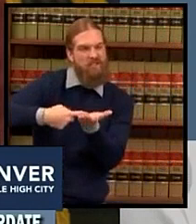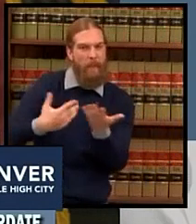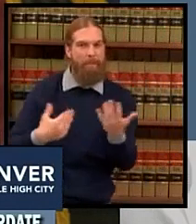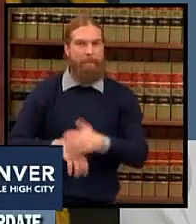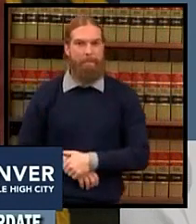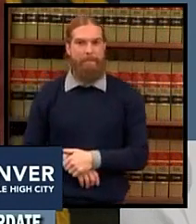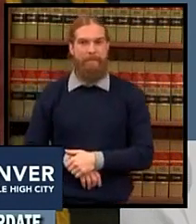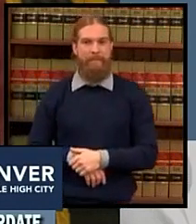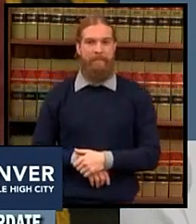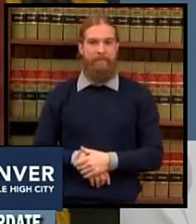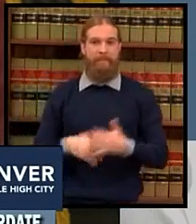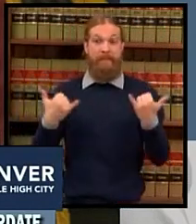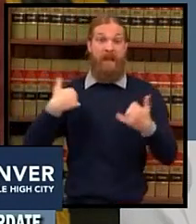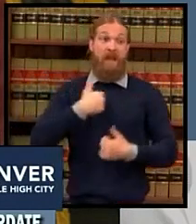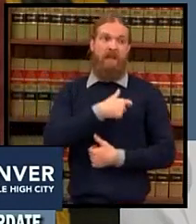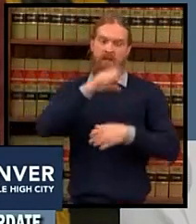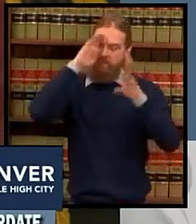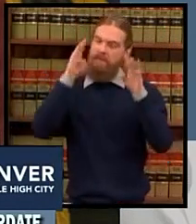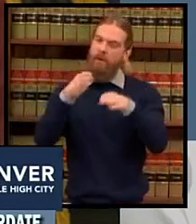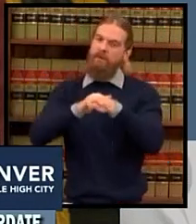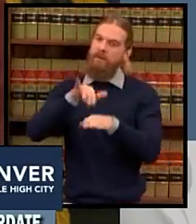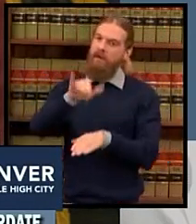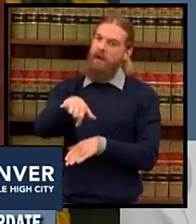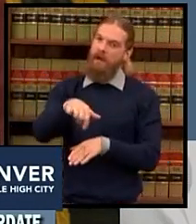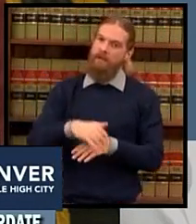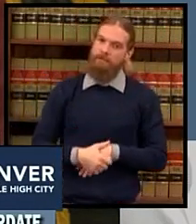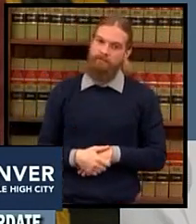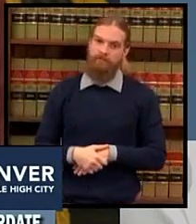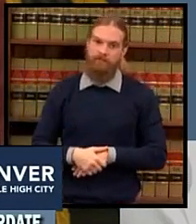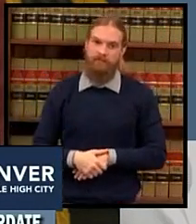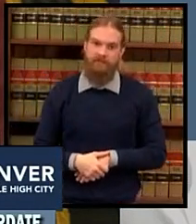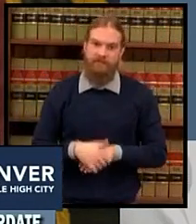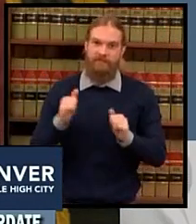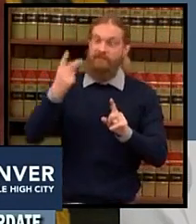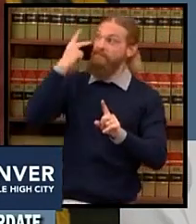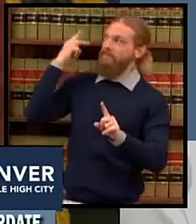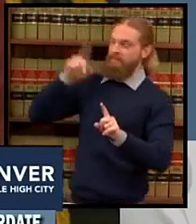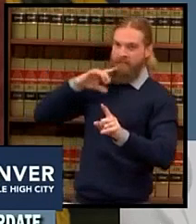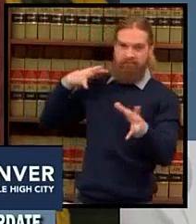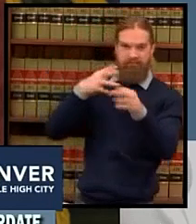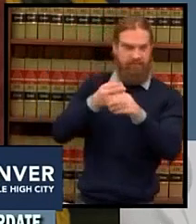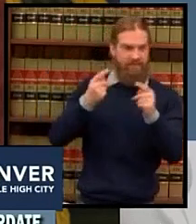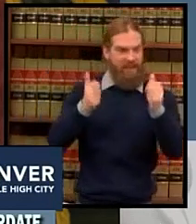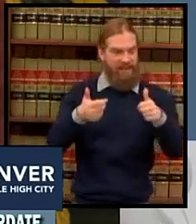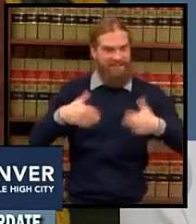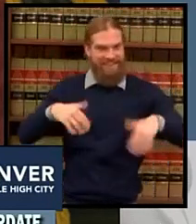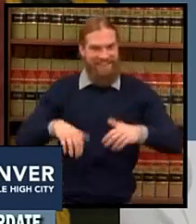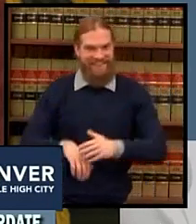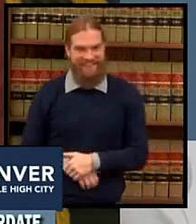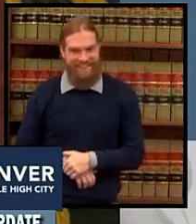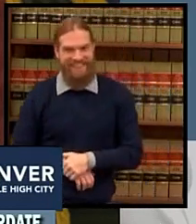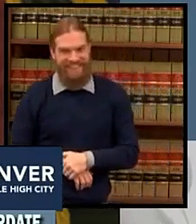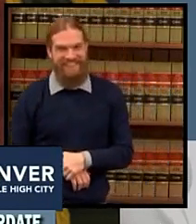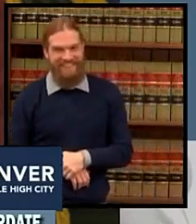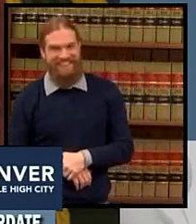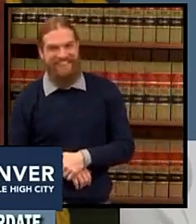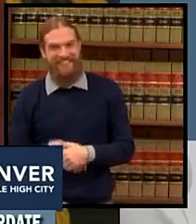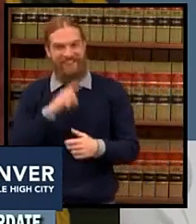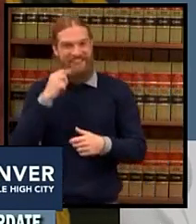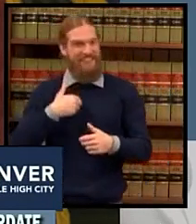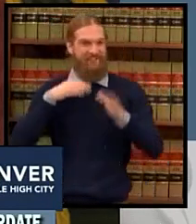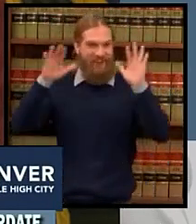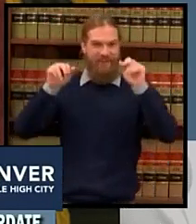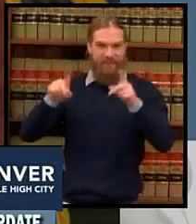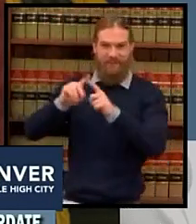there. So it was 45 minutes that went very quickly. But I had a chance to directly address the vice president. I was one of the mayors that